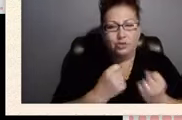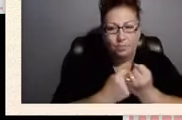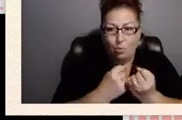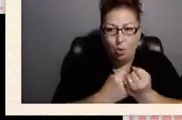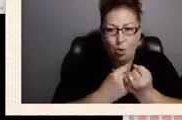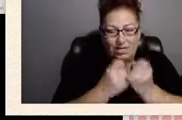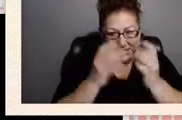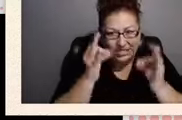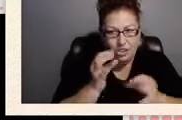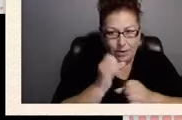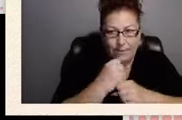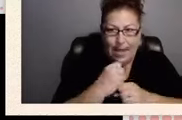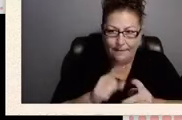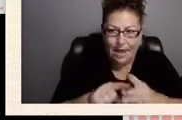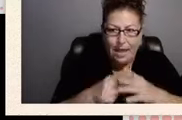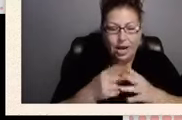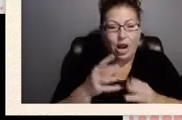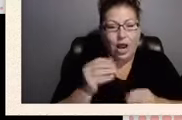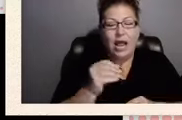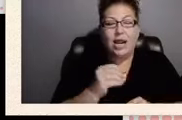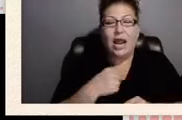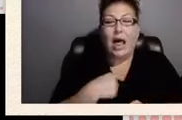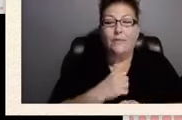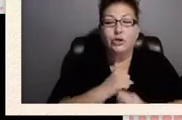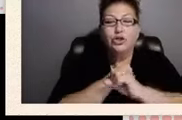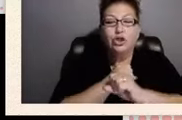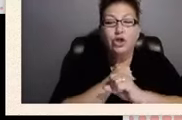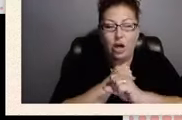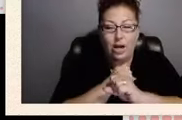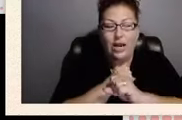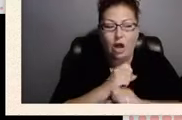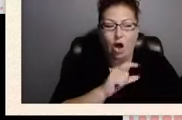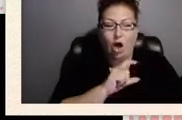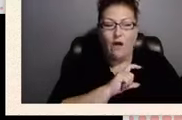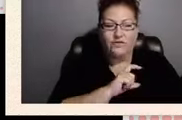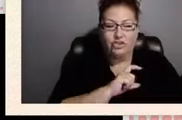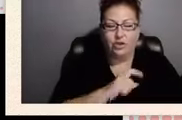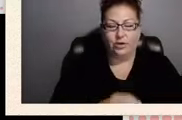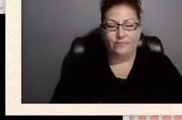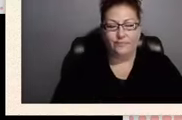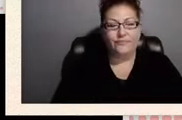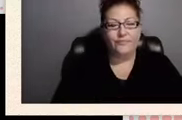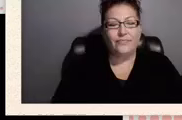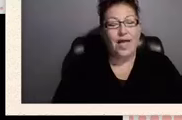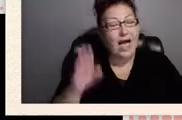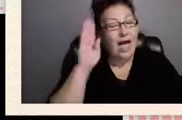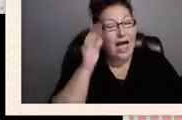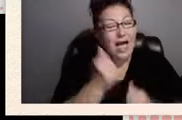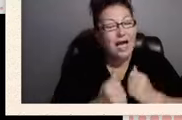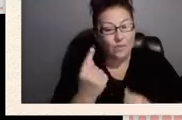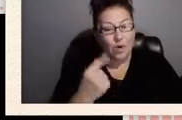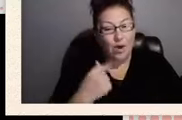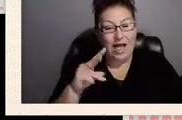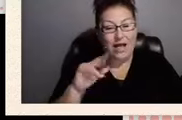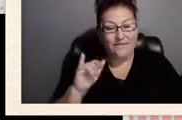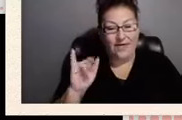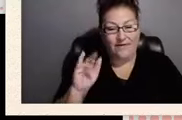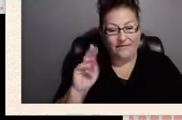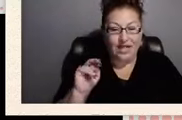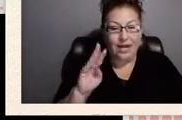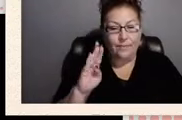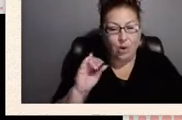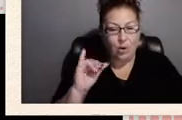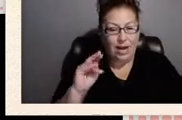security officer for Allied Universal Security Services. Hi, everyone. I'm Viviana Bonilla Lopez. I'm an attorney